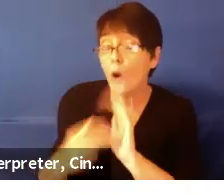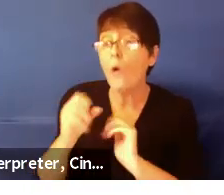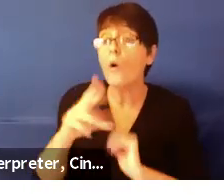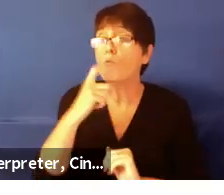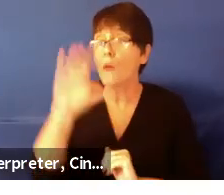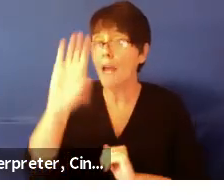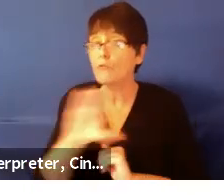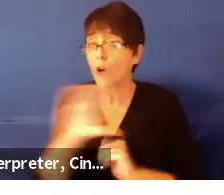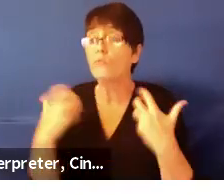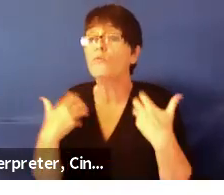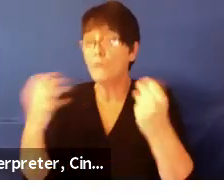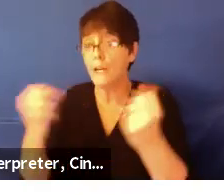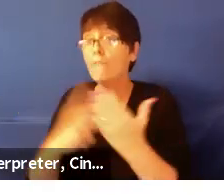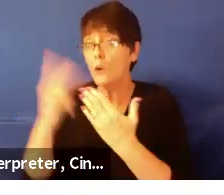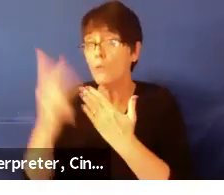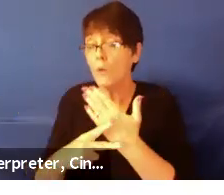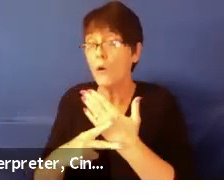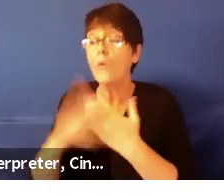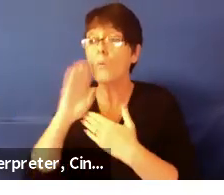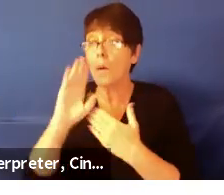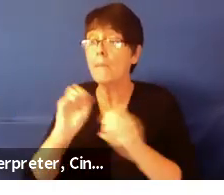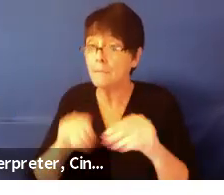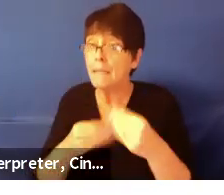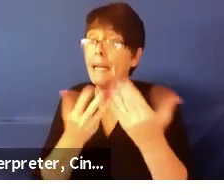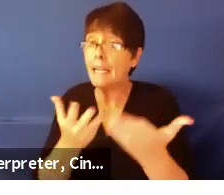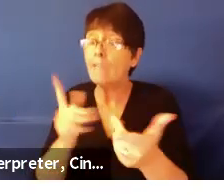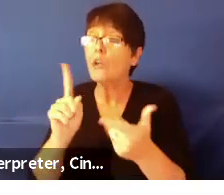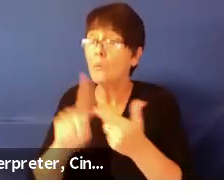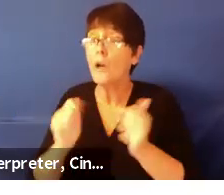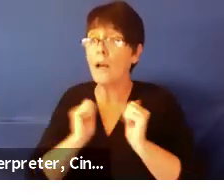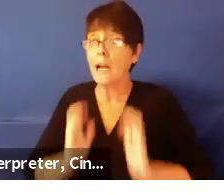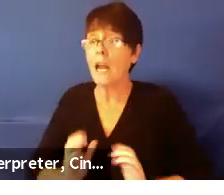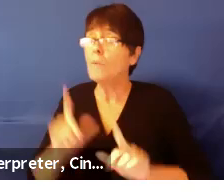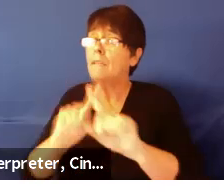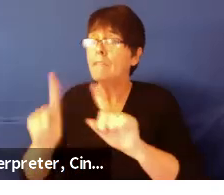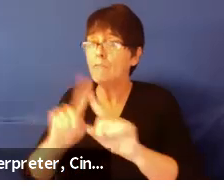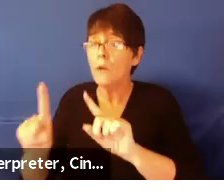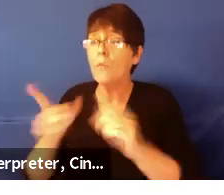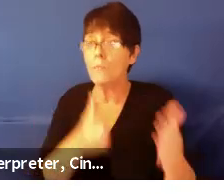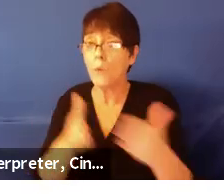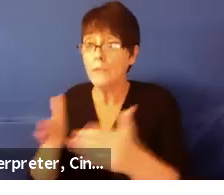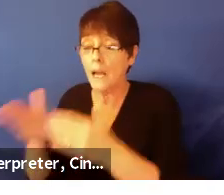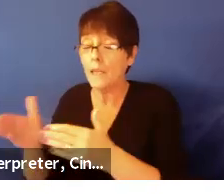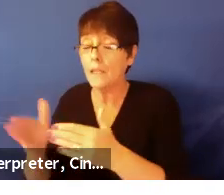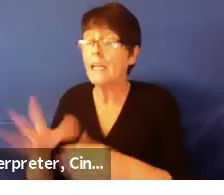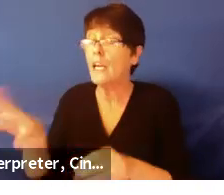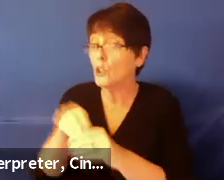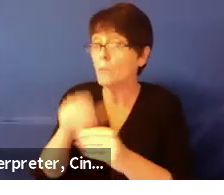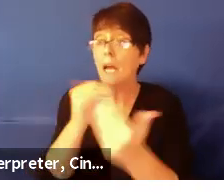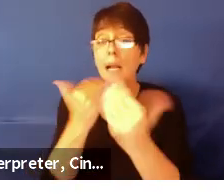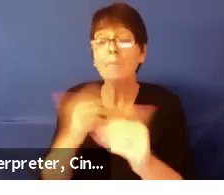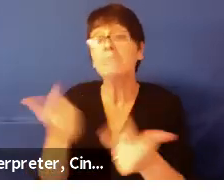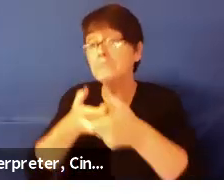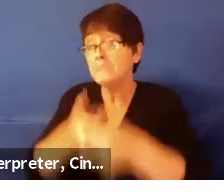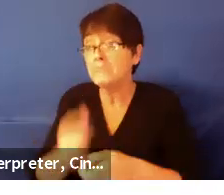Cross recovery programs will be delivered to clients through multiple modalities. including but not limited to text